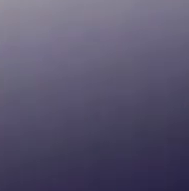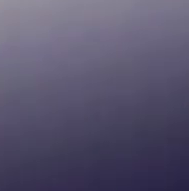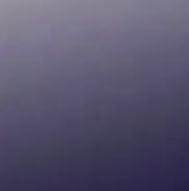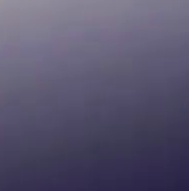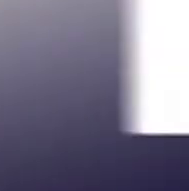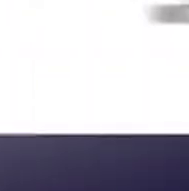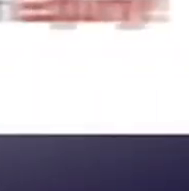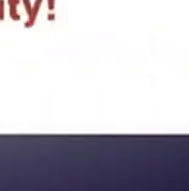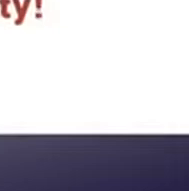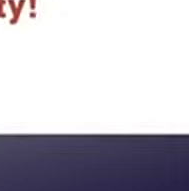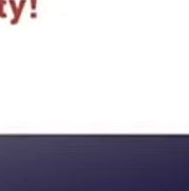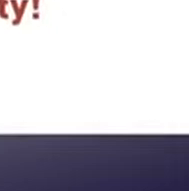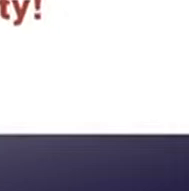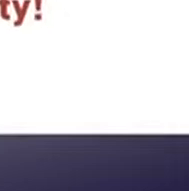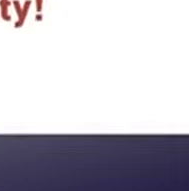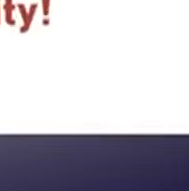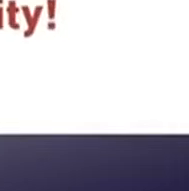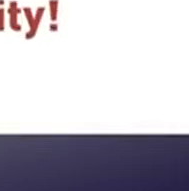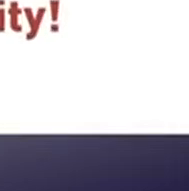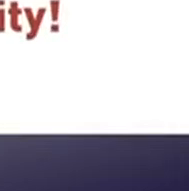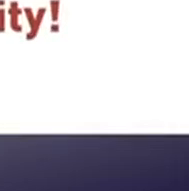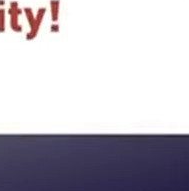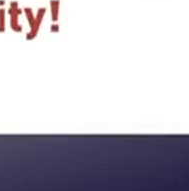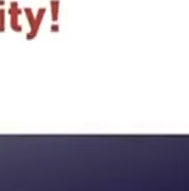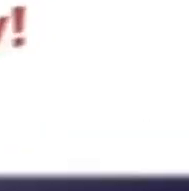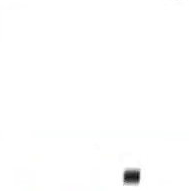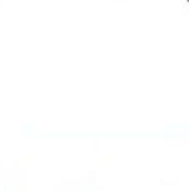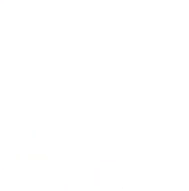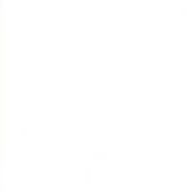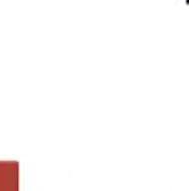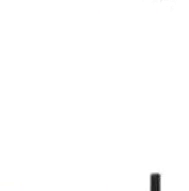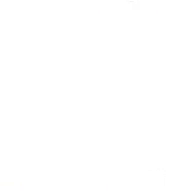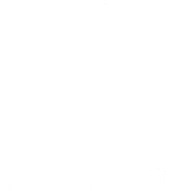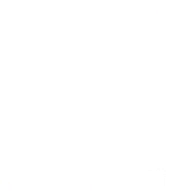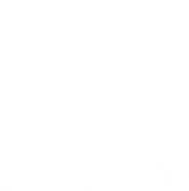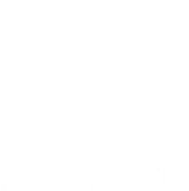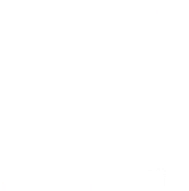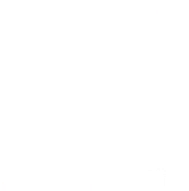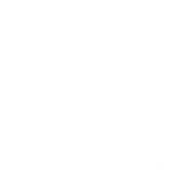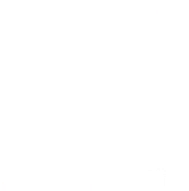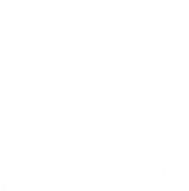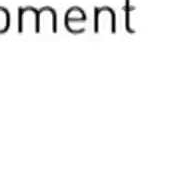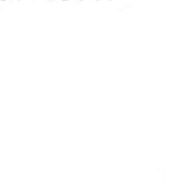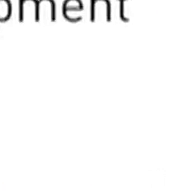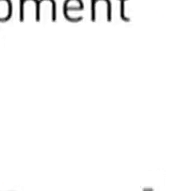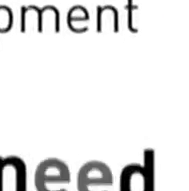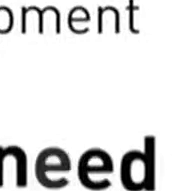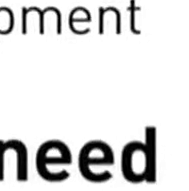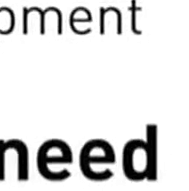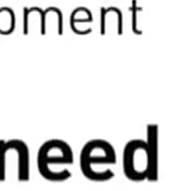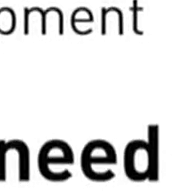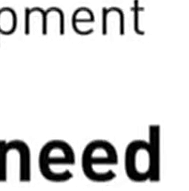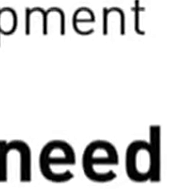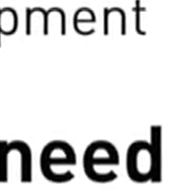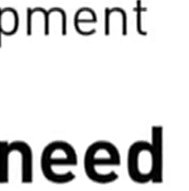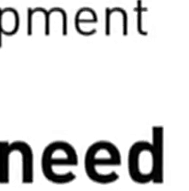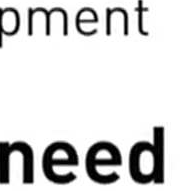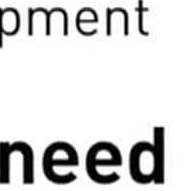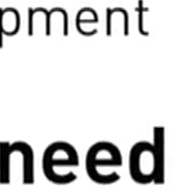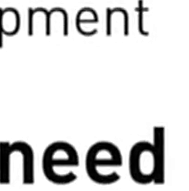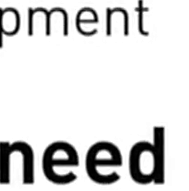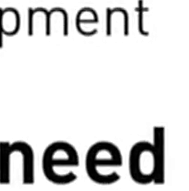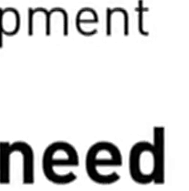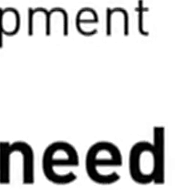Equity. Saving towards your business goals is now easy with Equity. Whether it's business expansion,